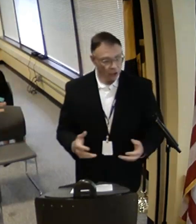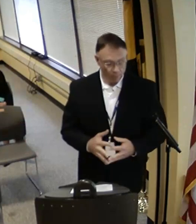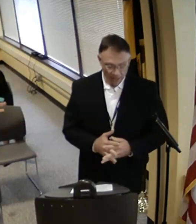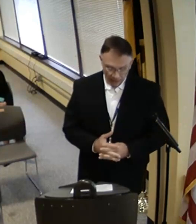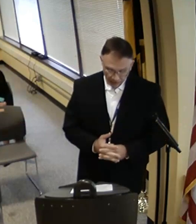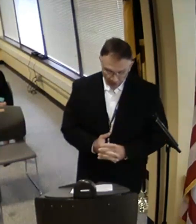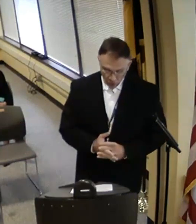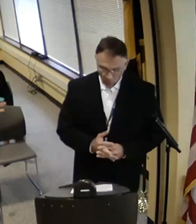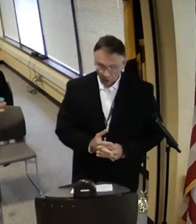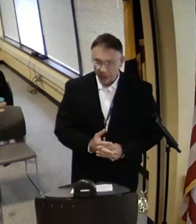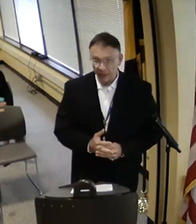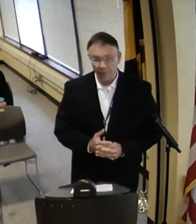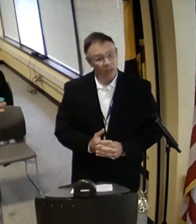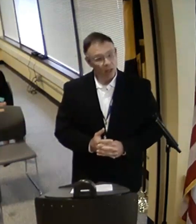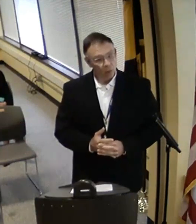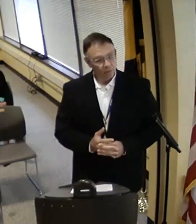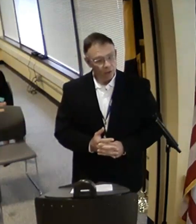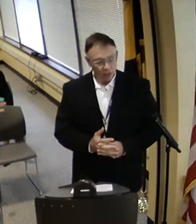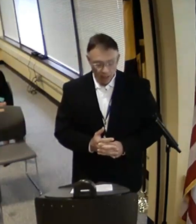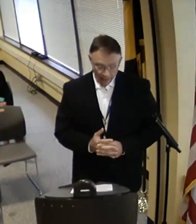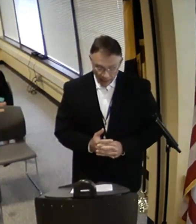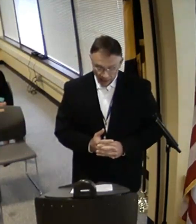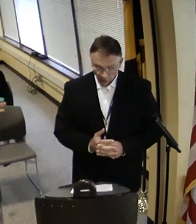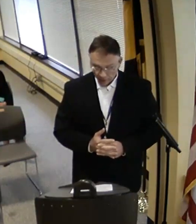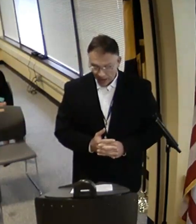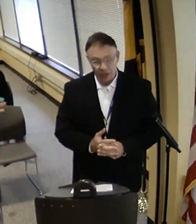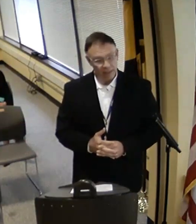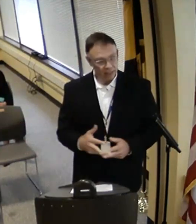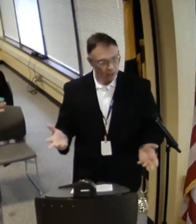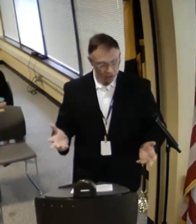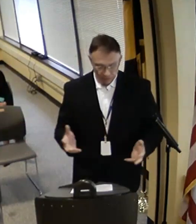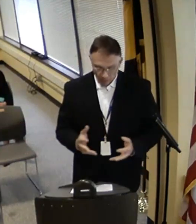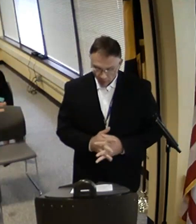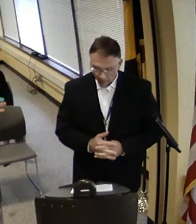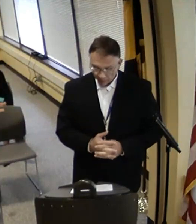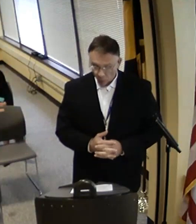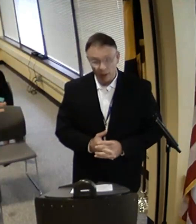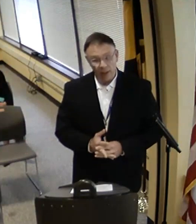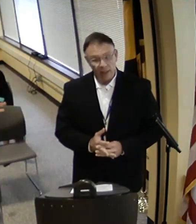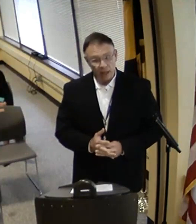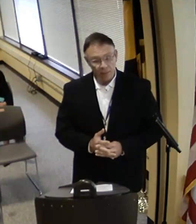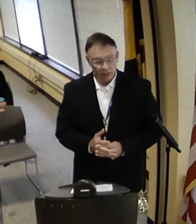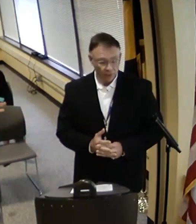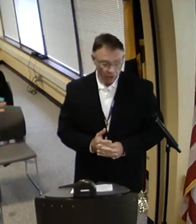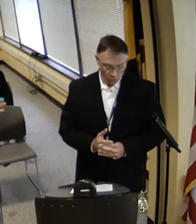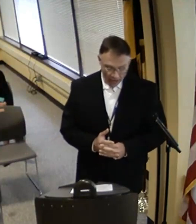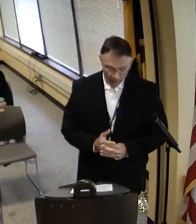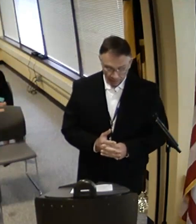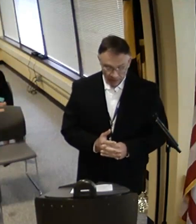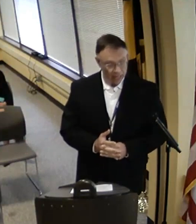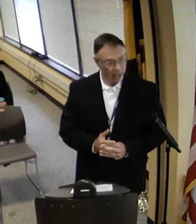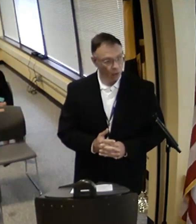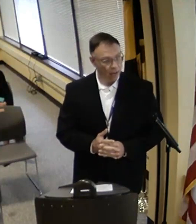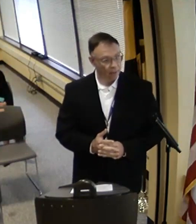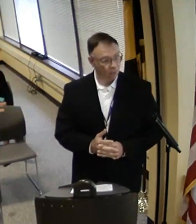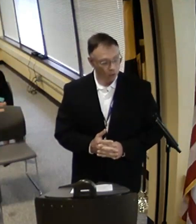well as actual maintenance of that stormwater system. We've used our online learning management system, which I've spoke about before, to help deliver and track